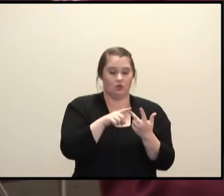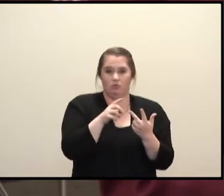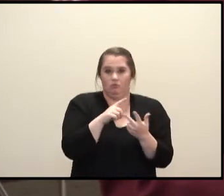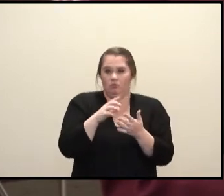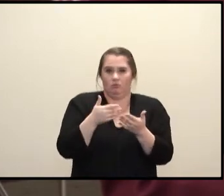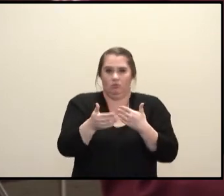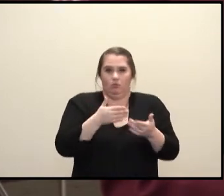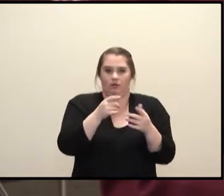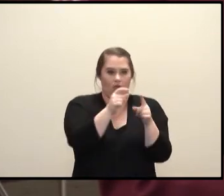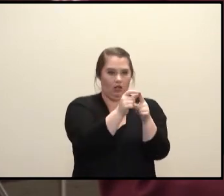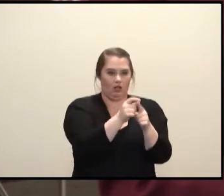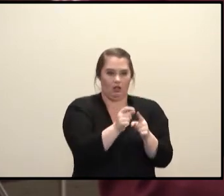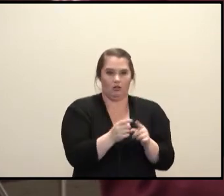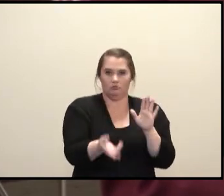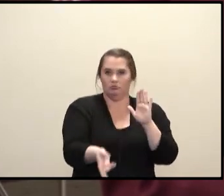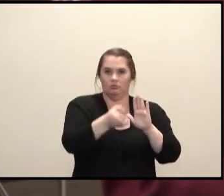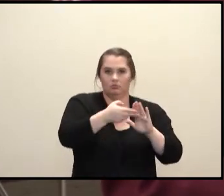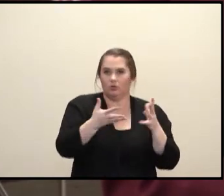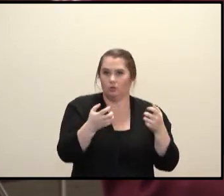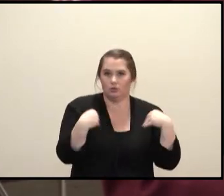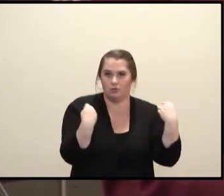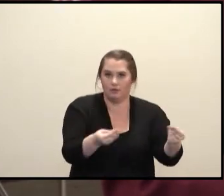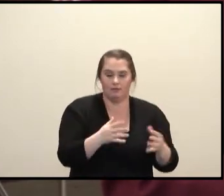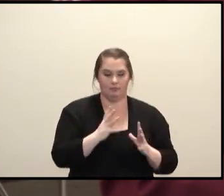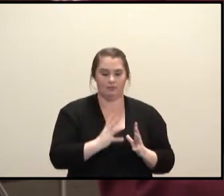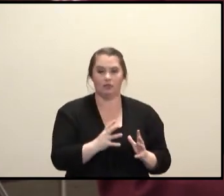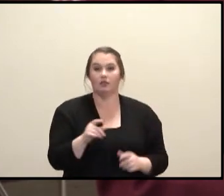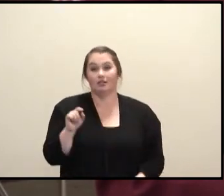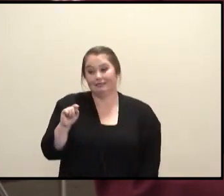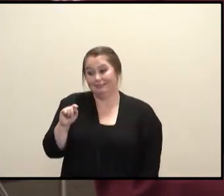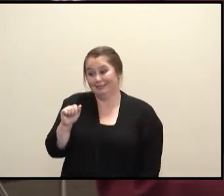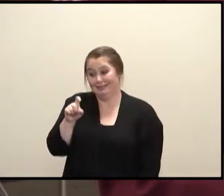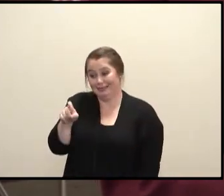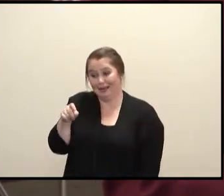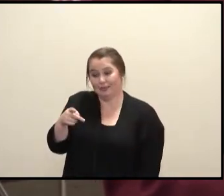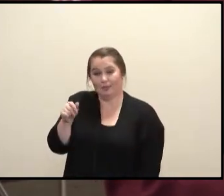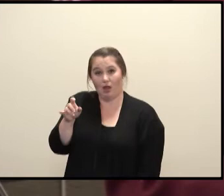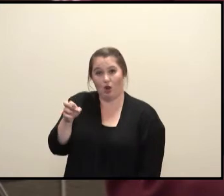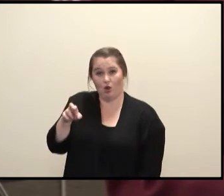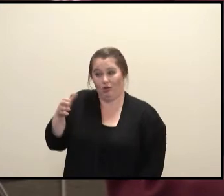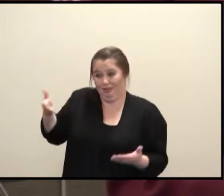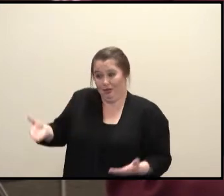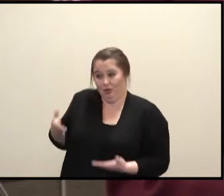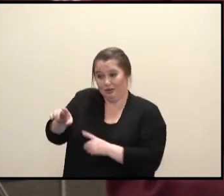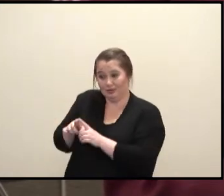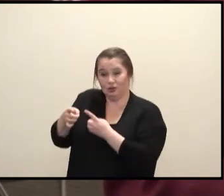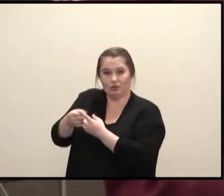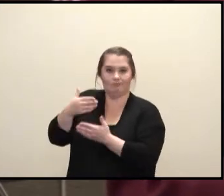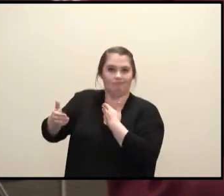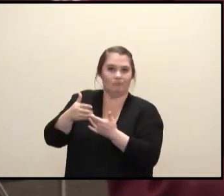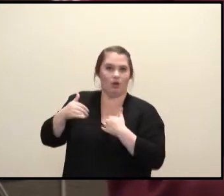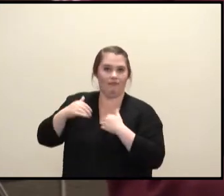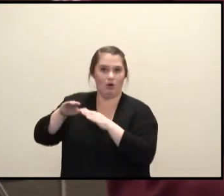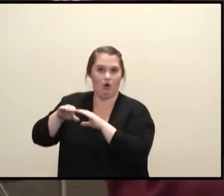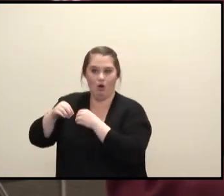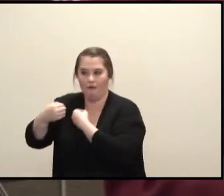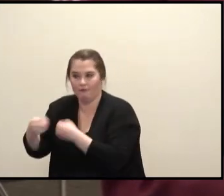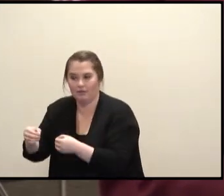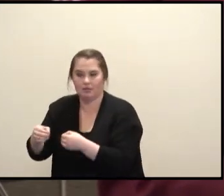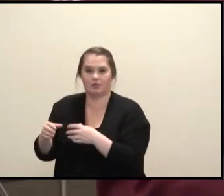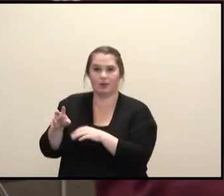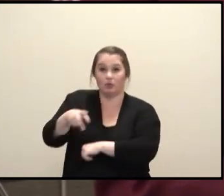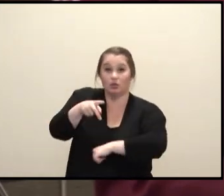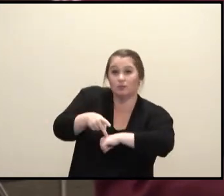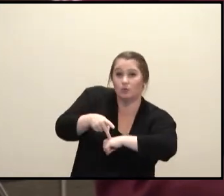you want to use, is a taxpayer in the district, whether they have an office in the district, they have a